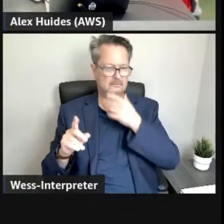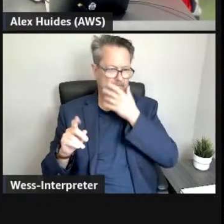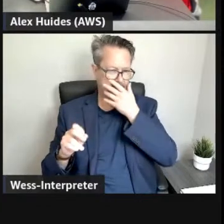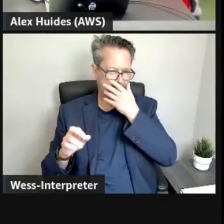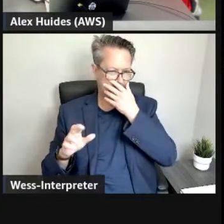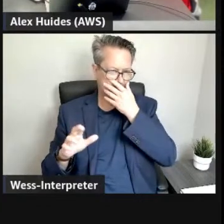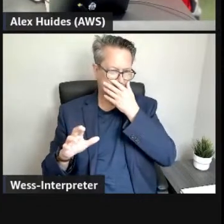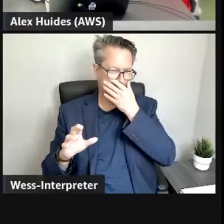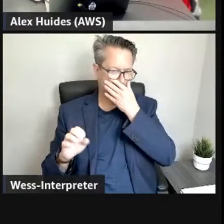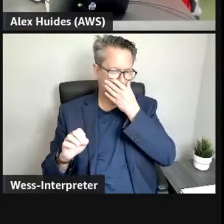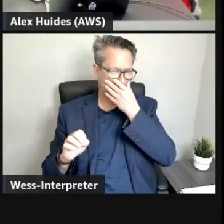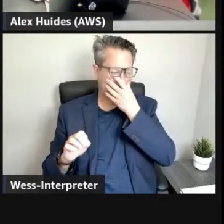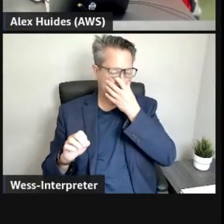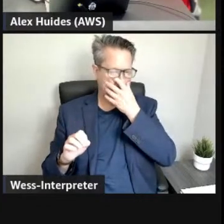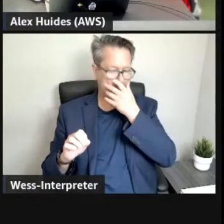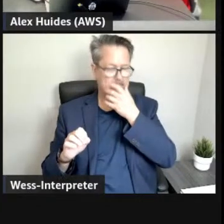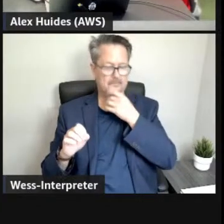the